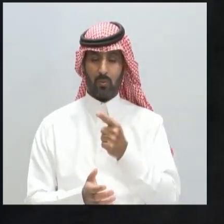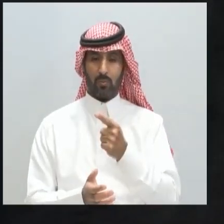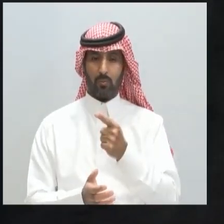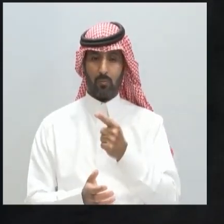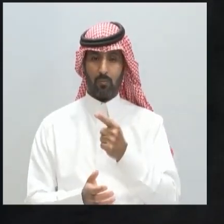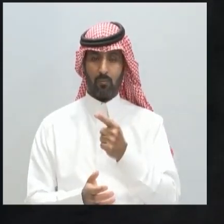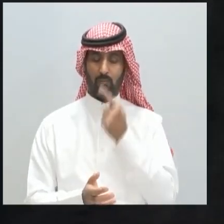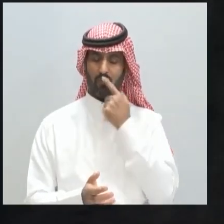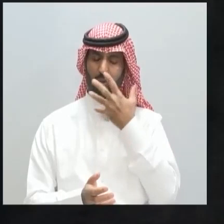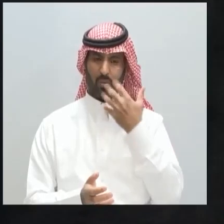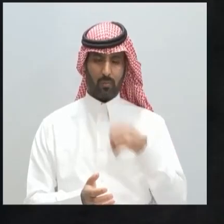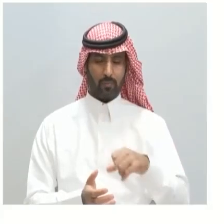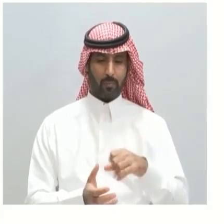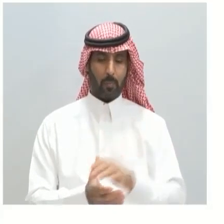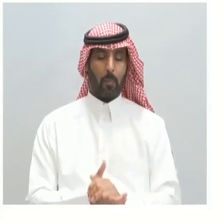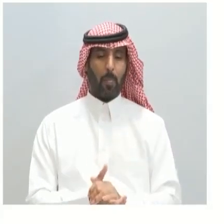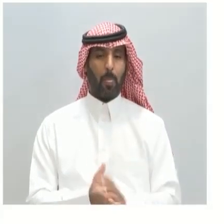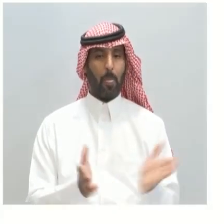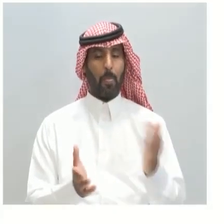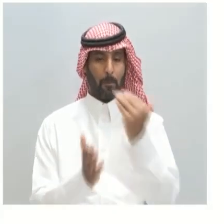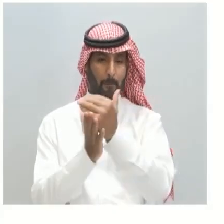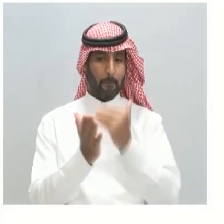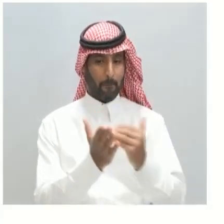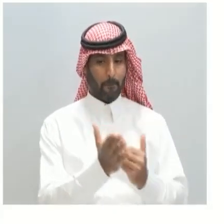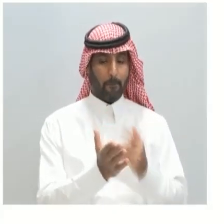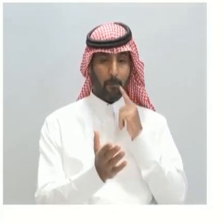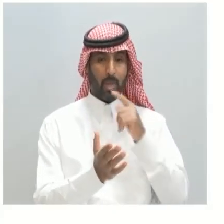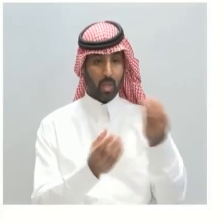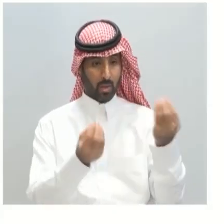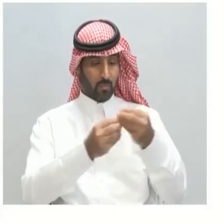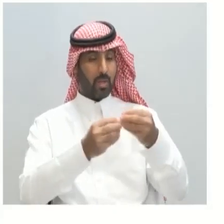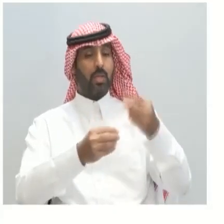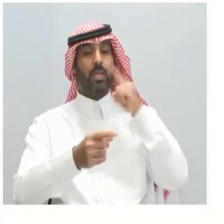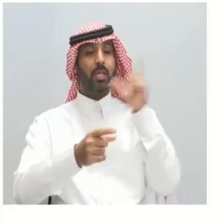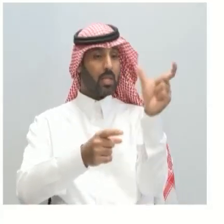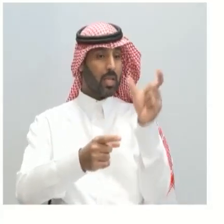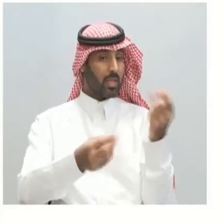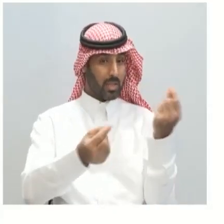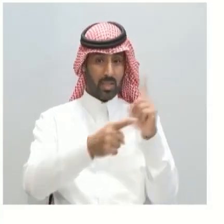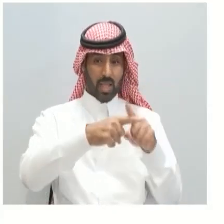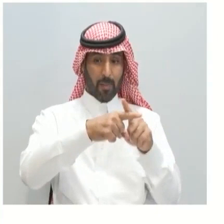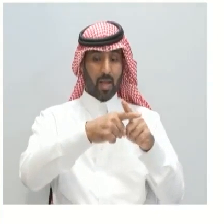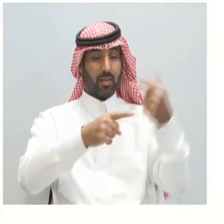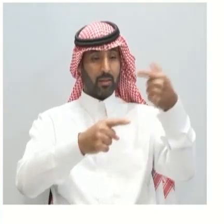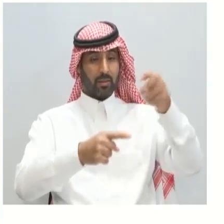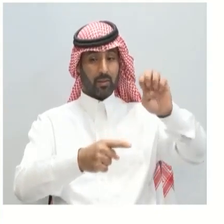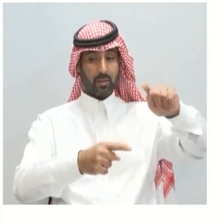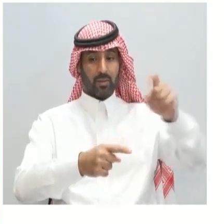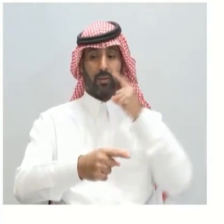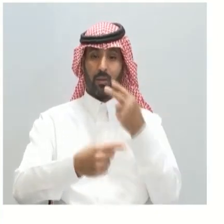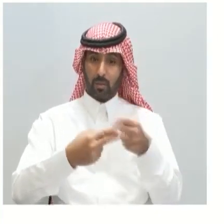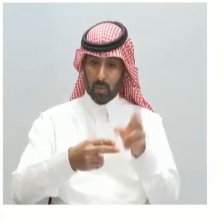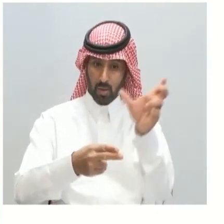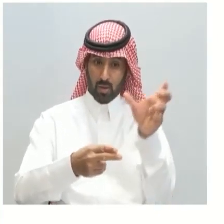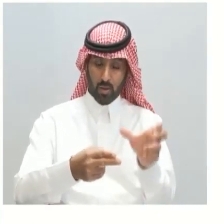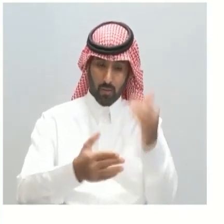you can't get disappointed. A list of more common get plus adjective and plus get plus participle expressions.